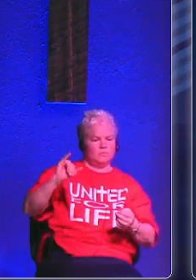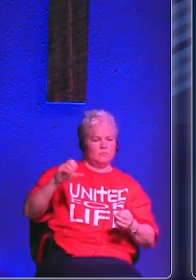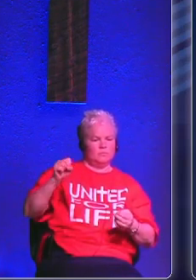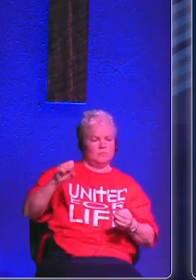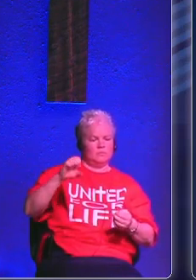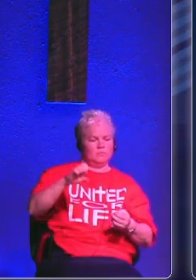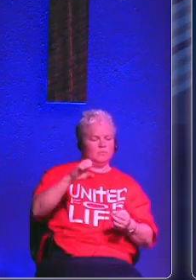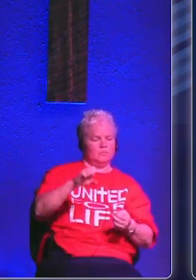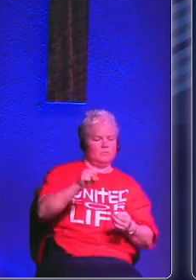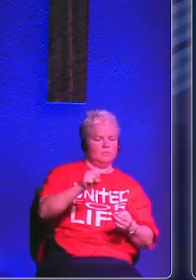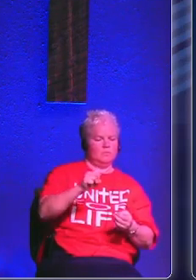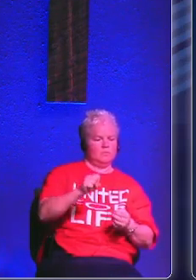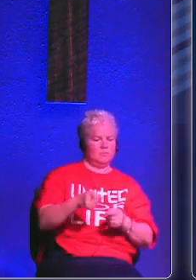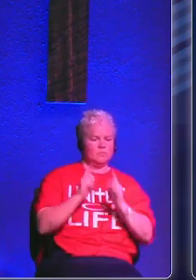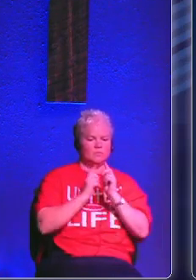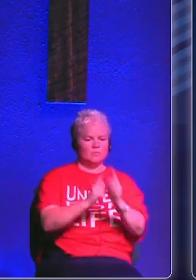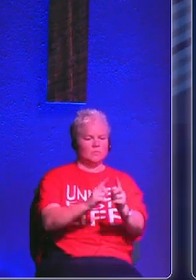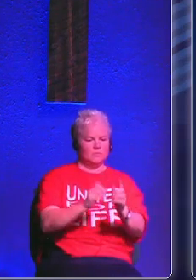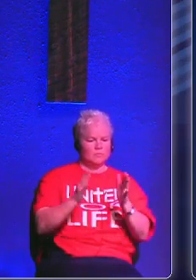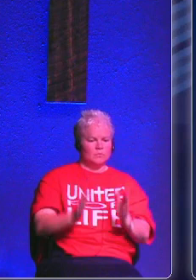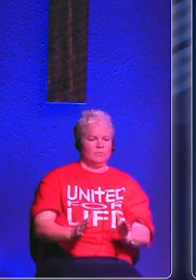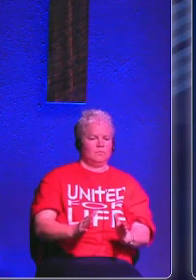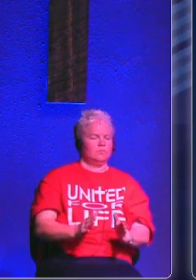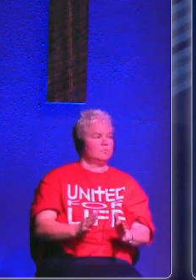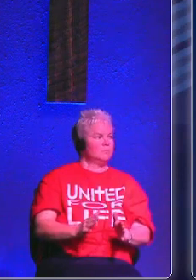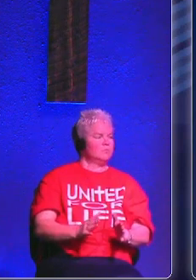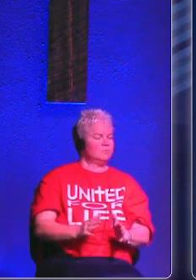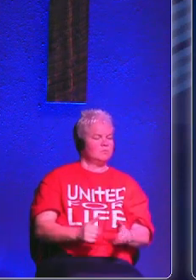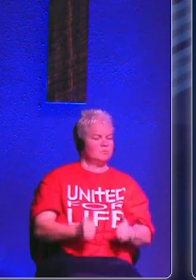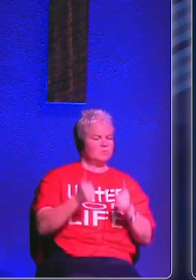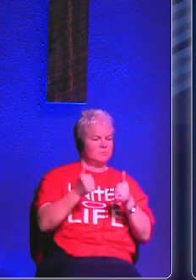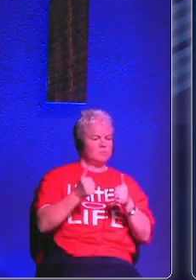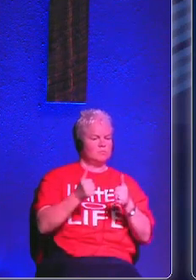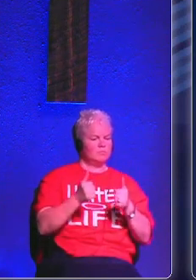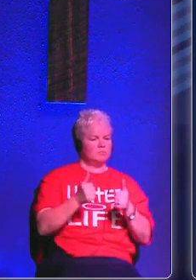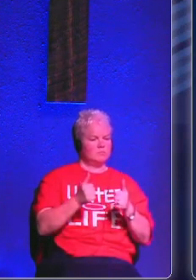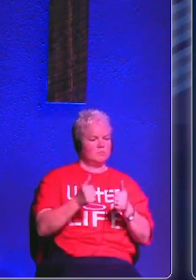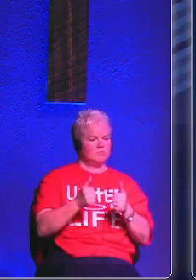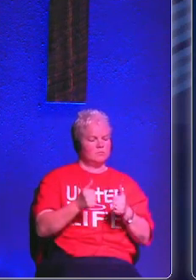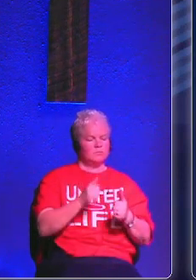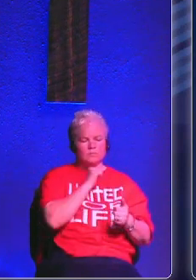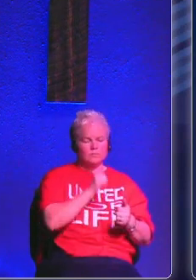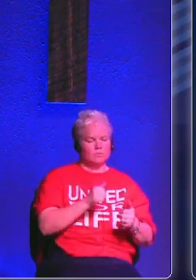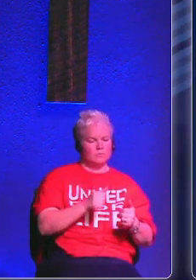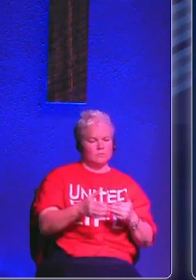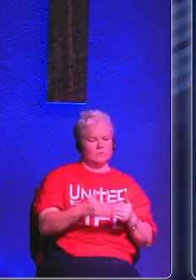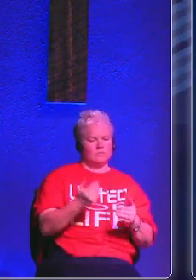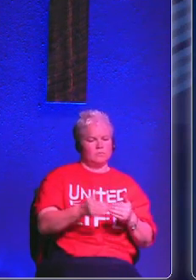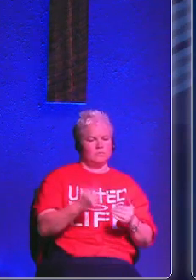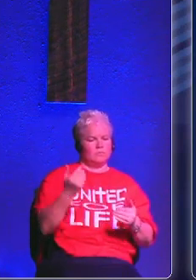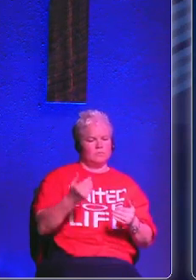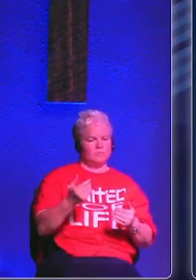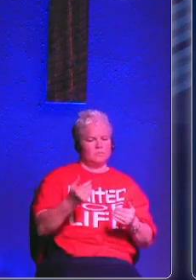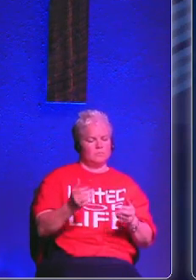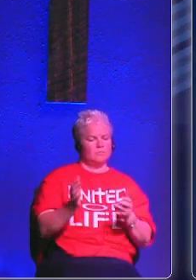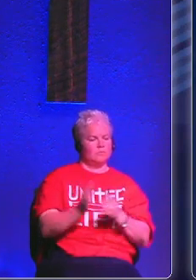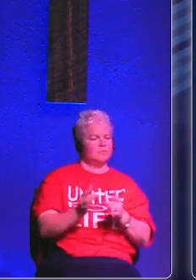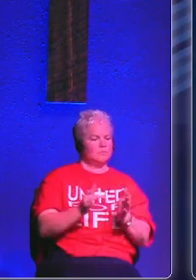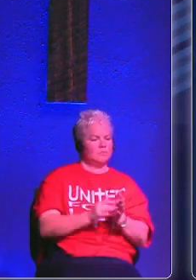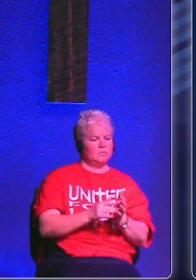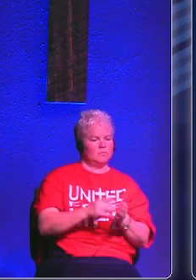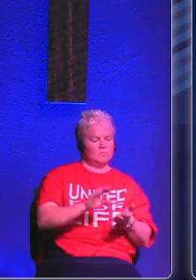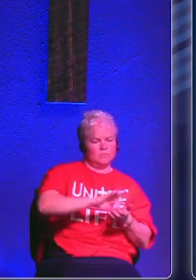his followers. Jesus understands that life won't be easy. So Jesus has sent